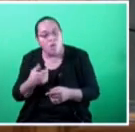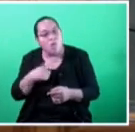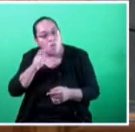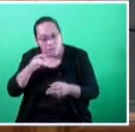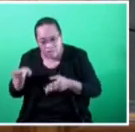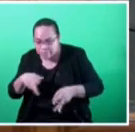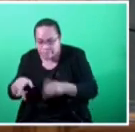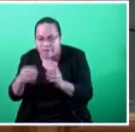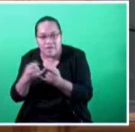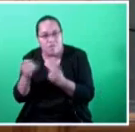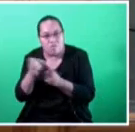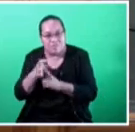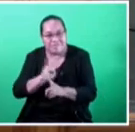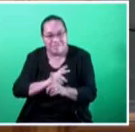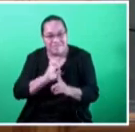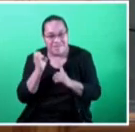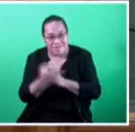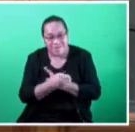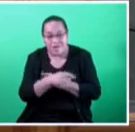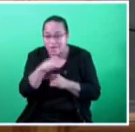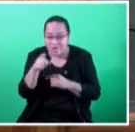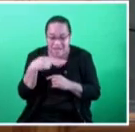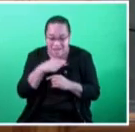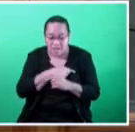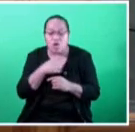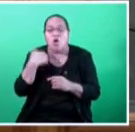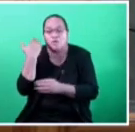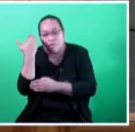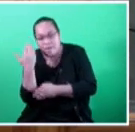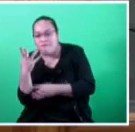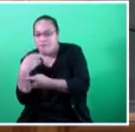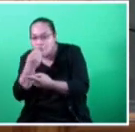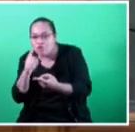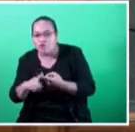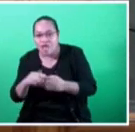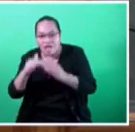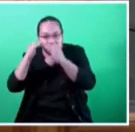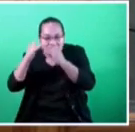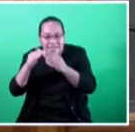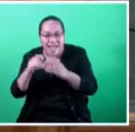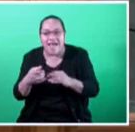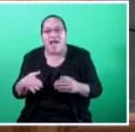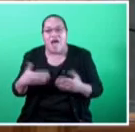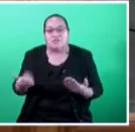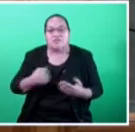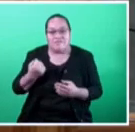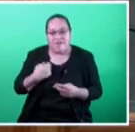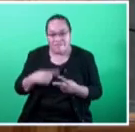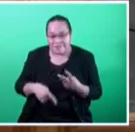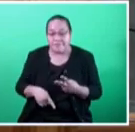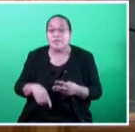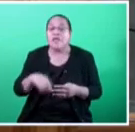of our local environment on which we historically depended for food, shelter and basic survival. It is rightly